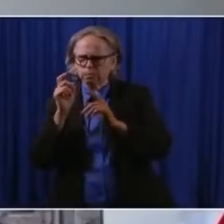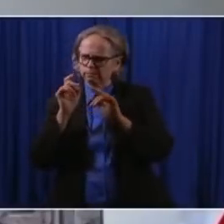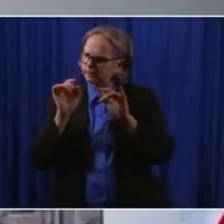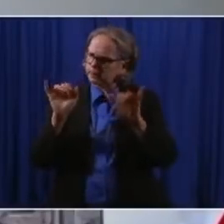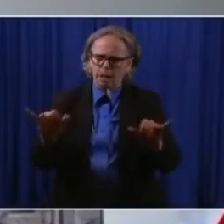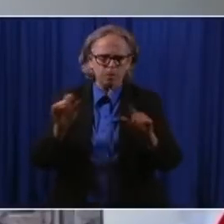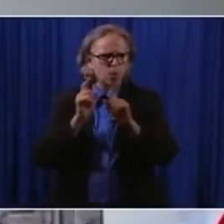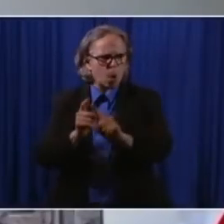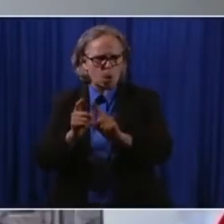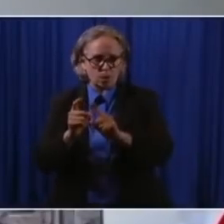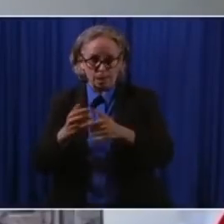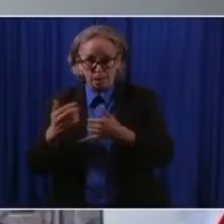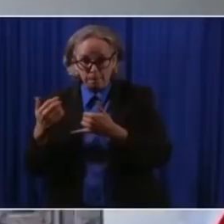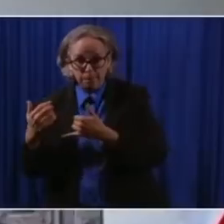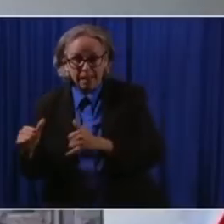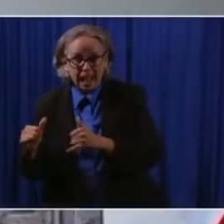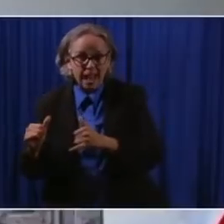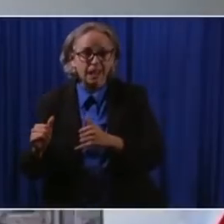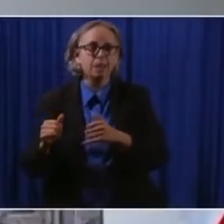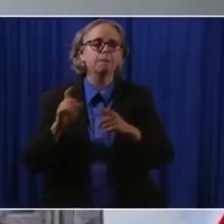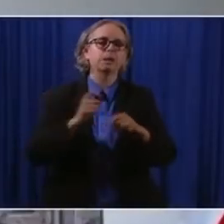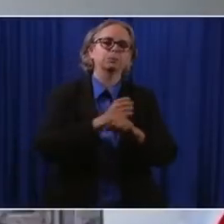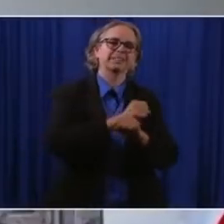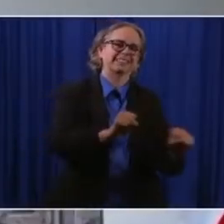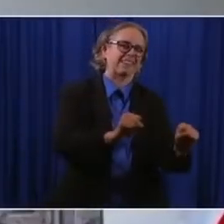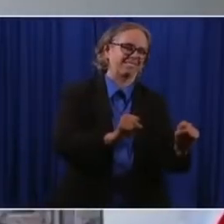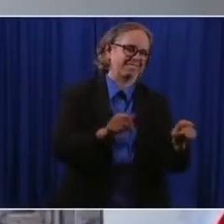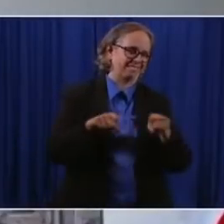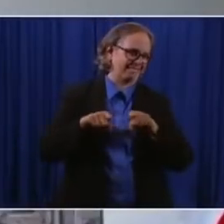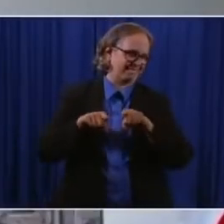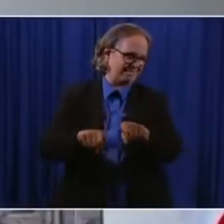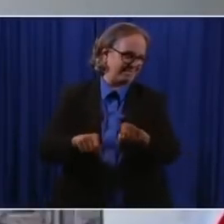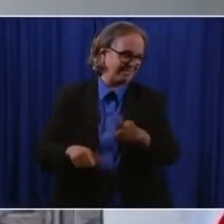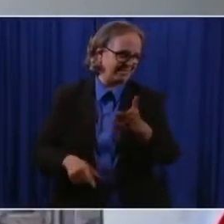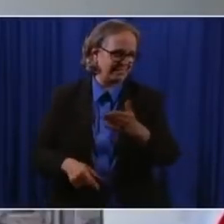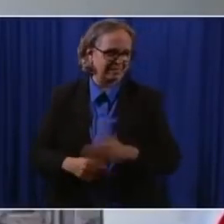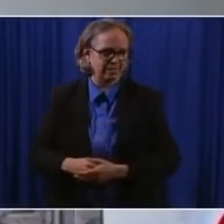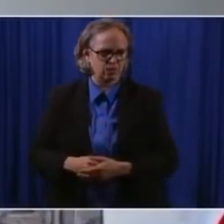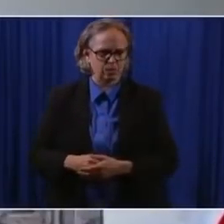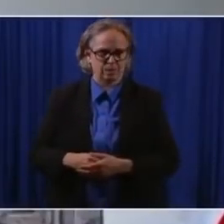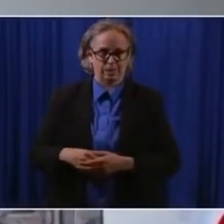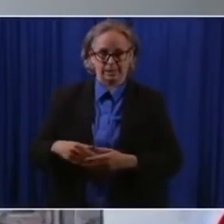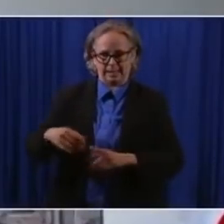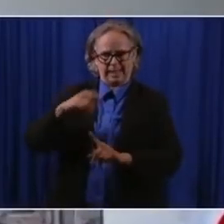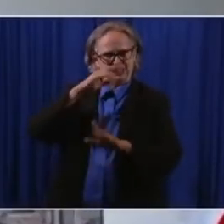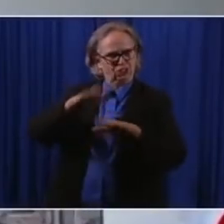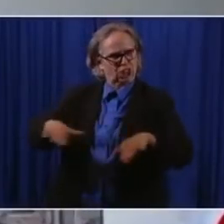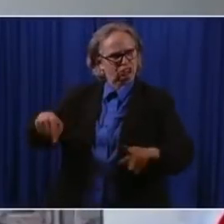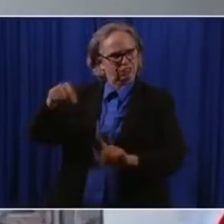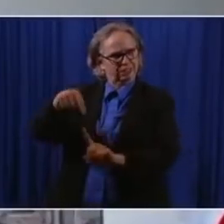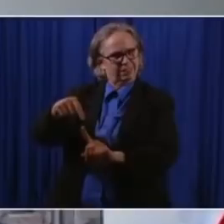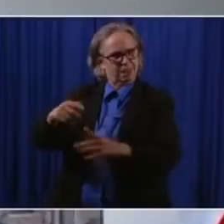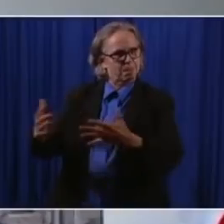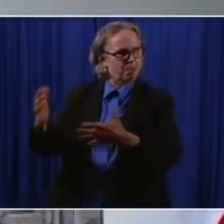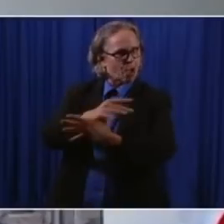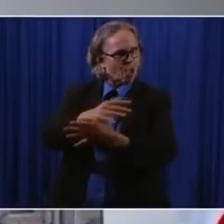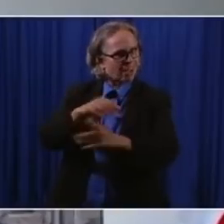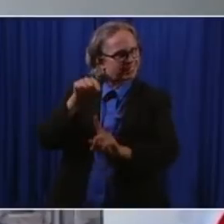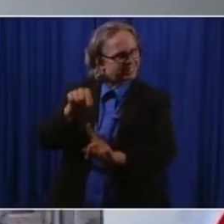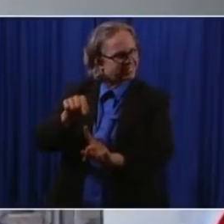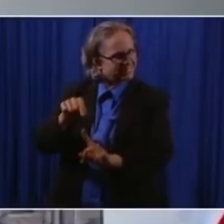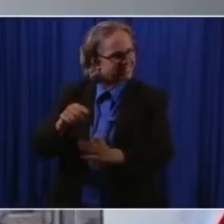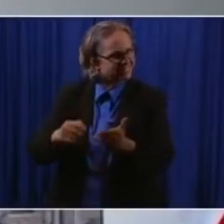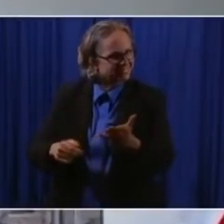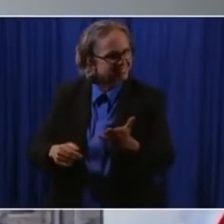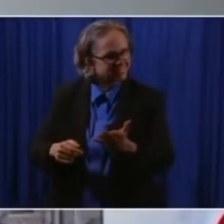end, everybody in there should have the same goal. It's about the kids. It's about giving them a chance to play. And if you don't do this safely, you're not